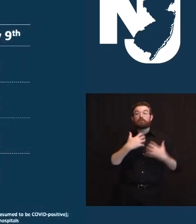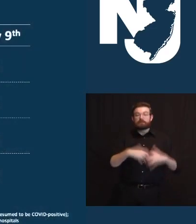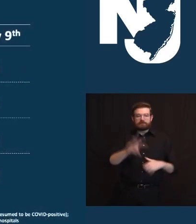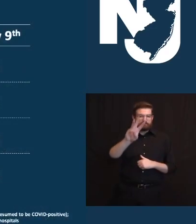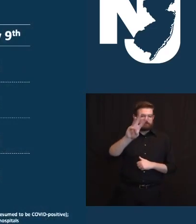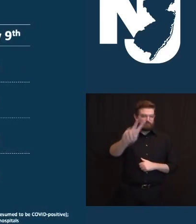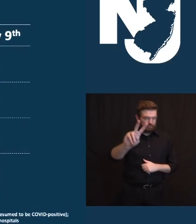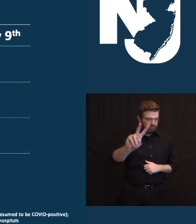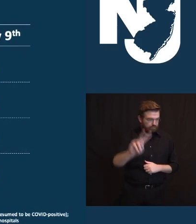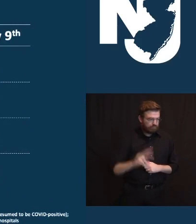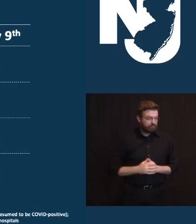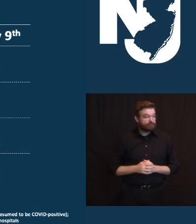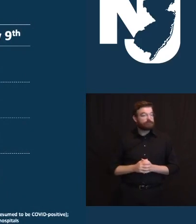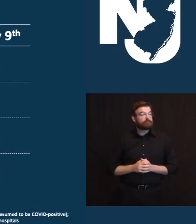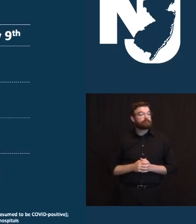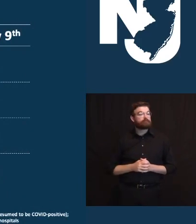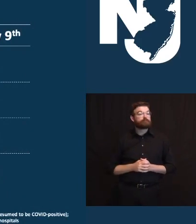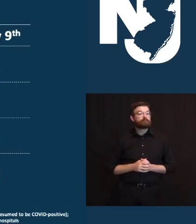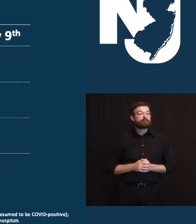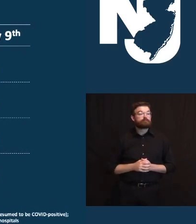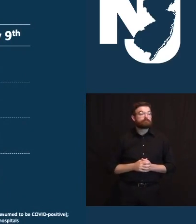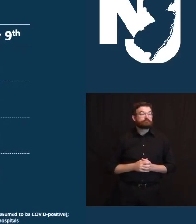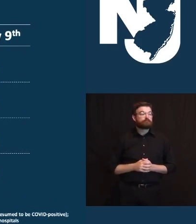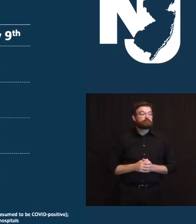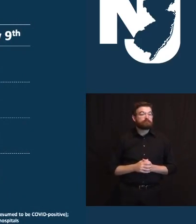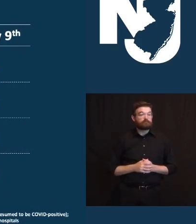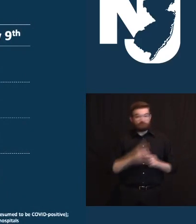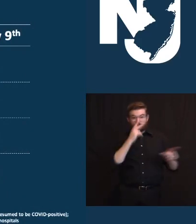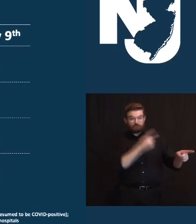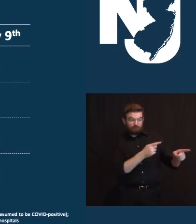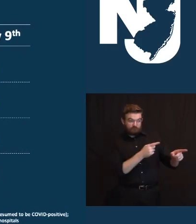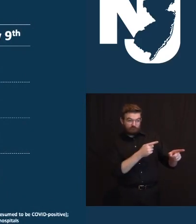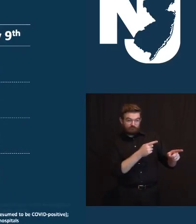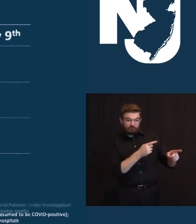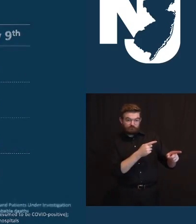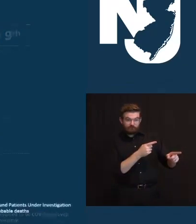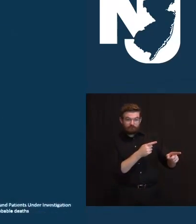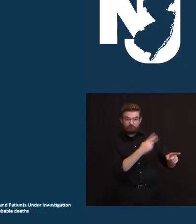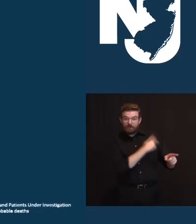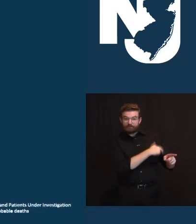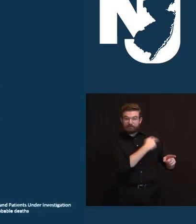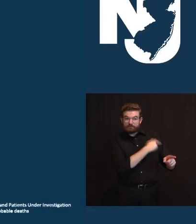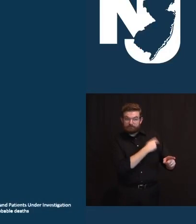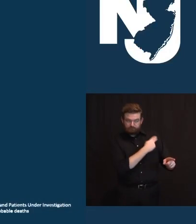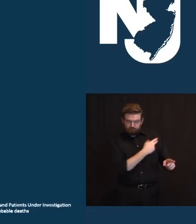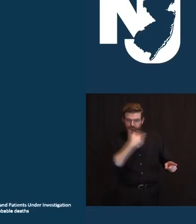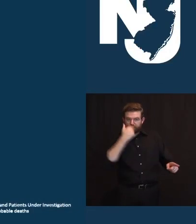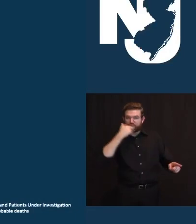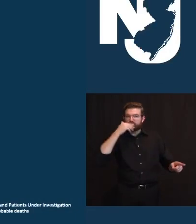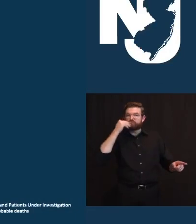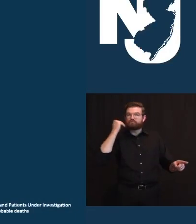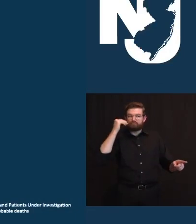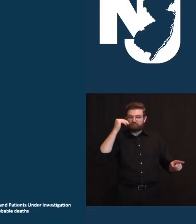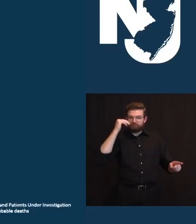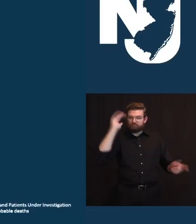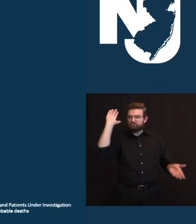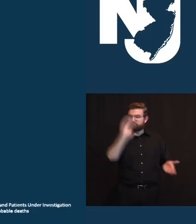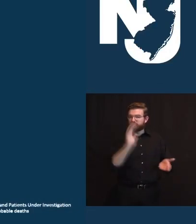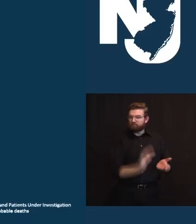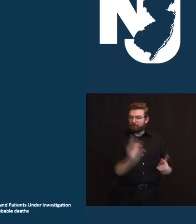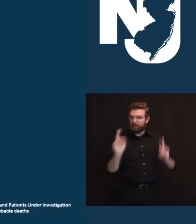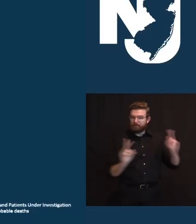the overall hospital trends, we see that we continue to move in a positive direction, and our standing as compared to our sister states likewise continues to